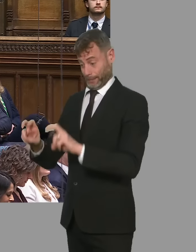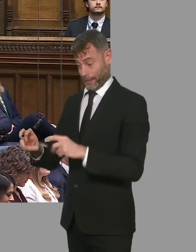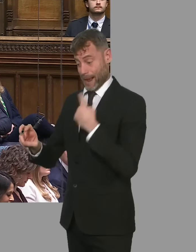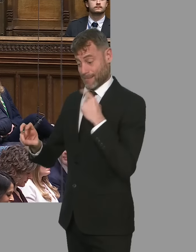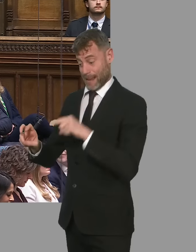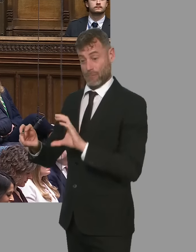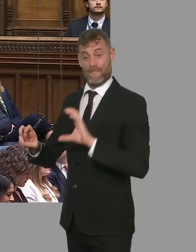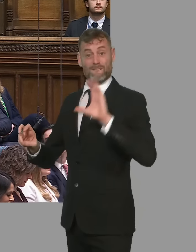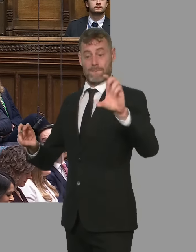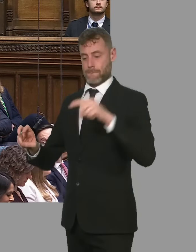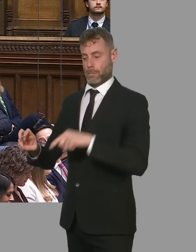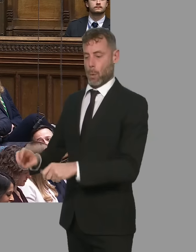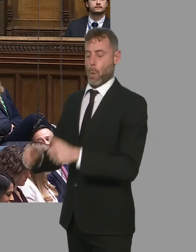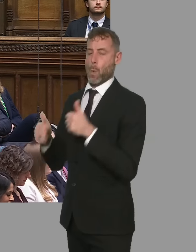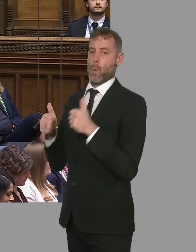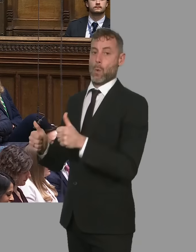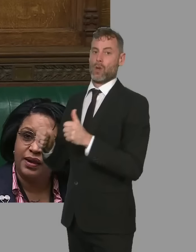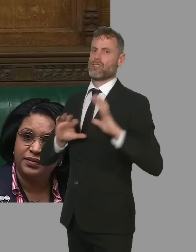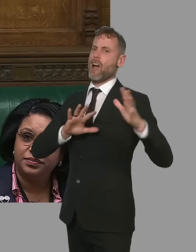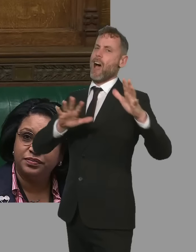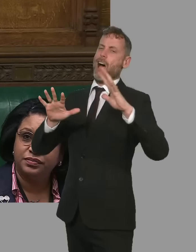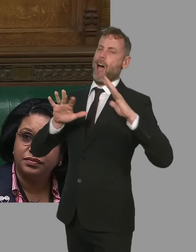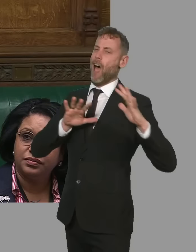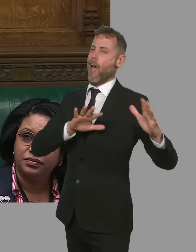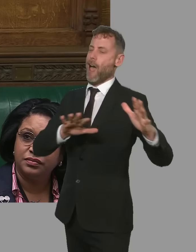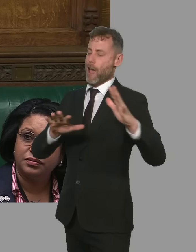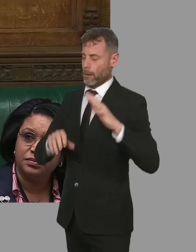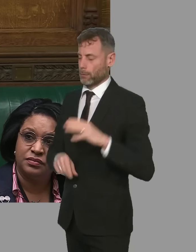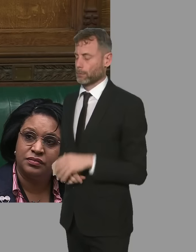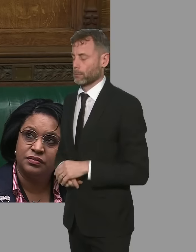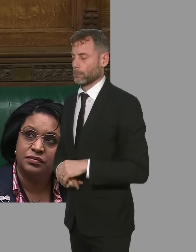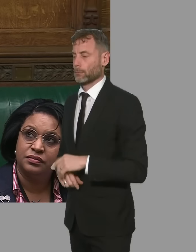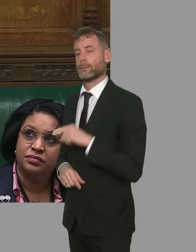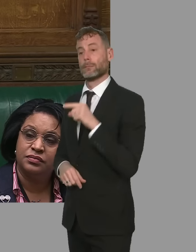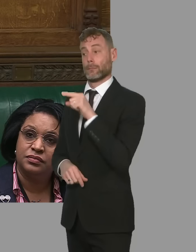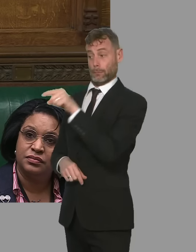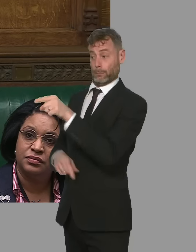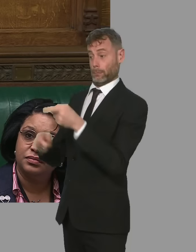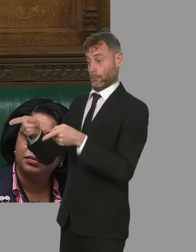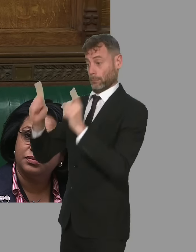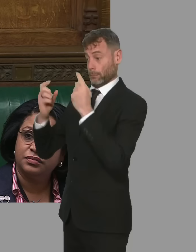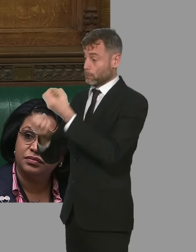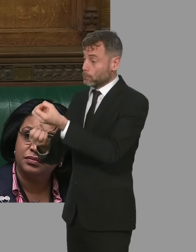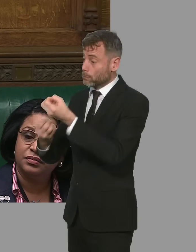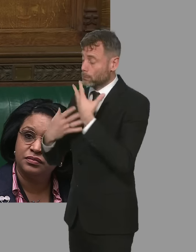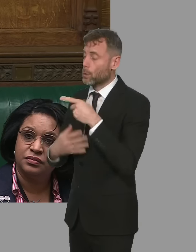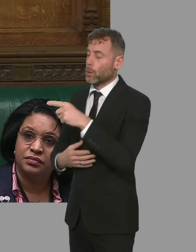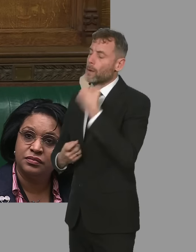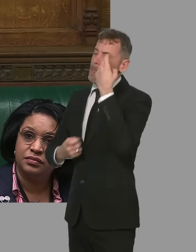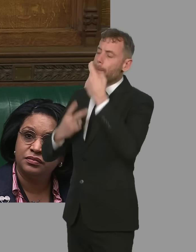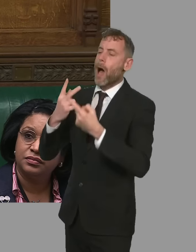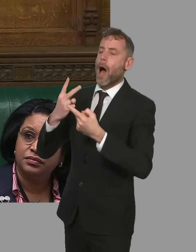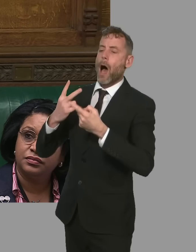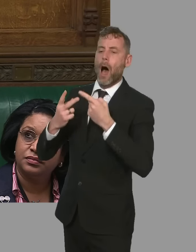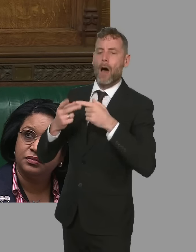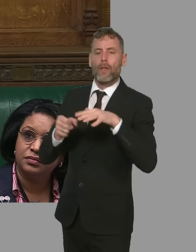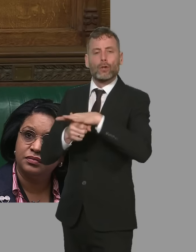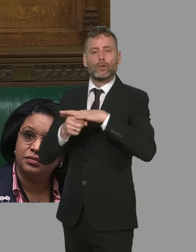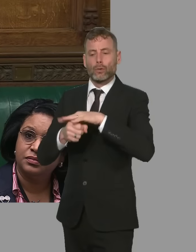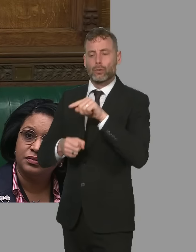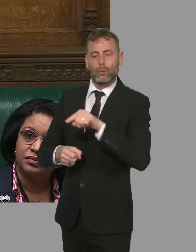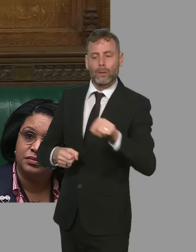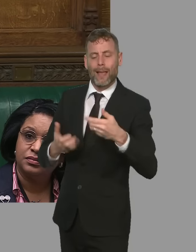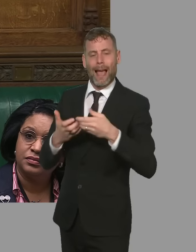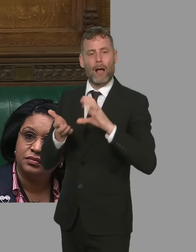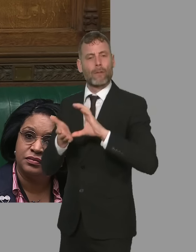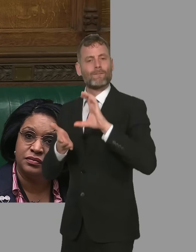the Secretary of State told us that he was looking at alternative sources for funding of the charity sector because of the disappointment in Northern Ireland over the local growth fund